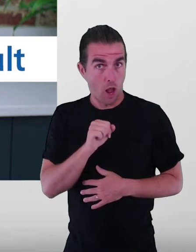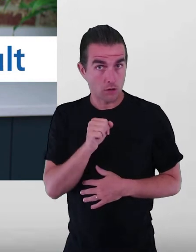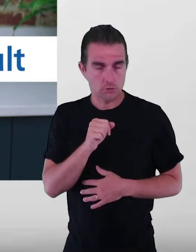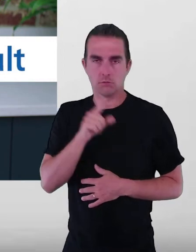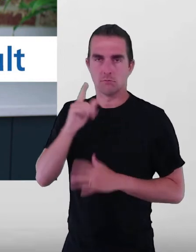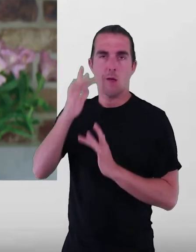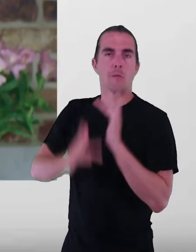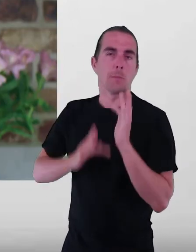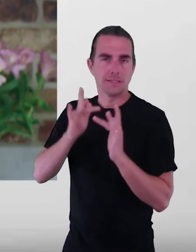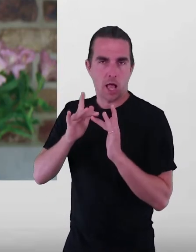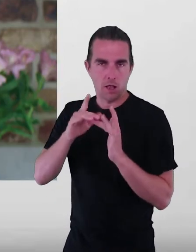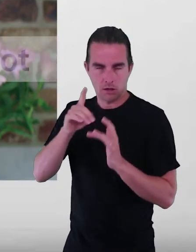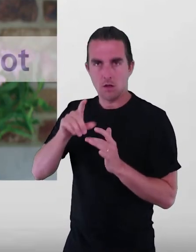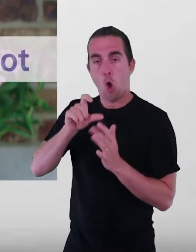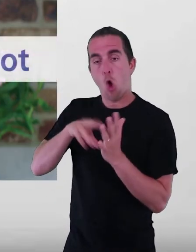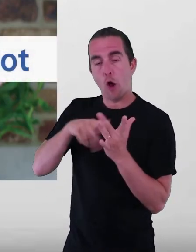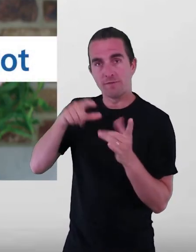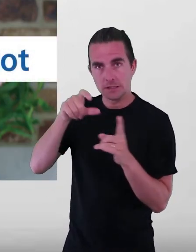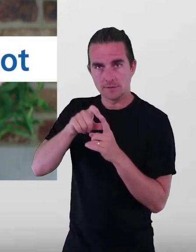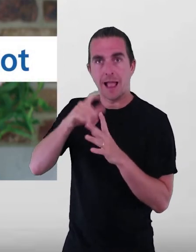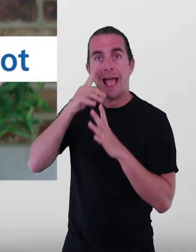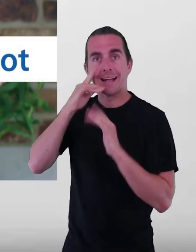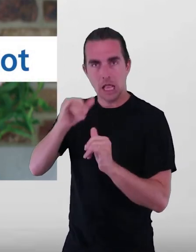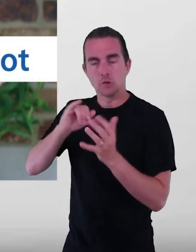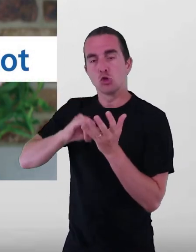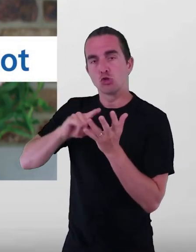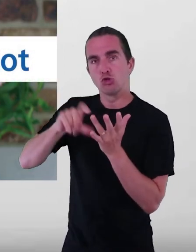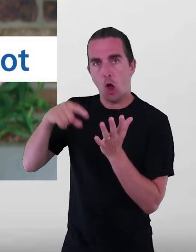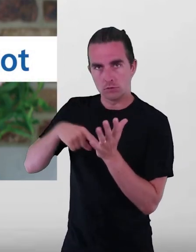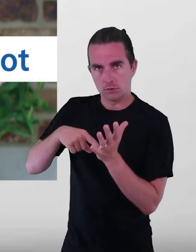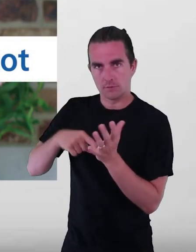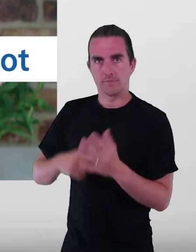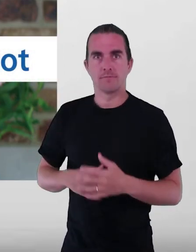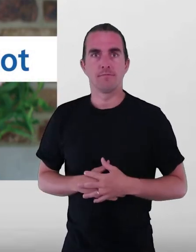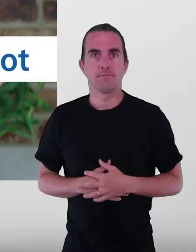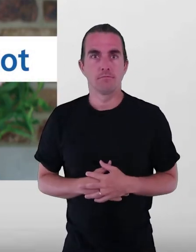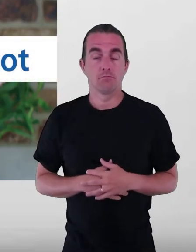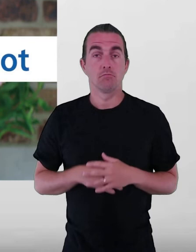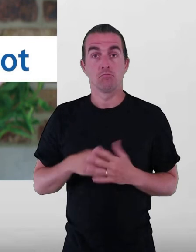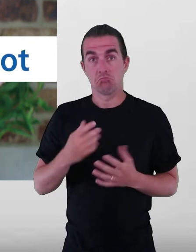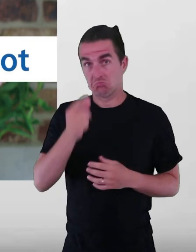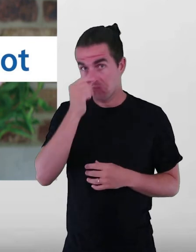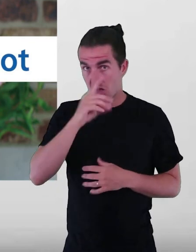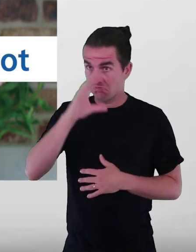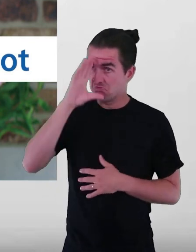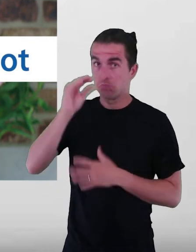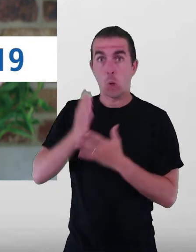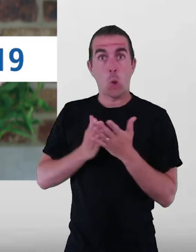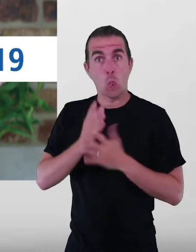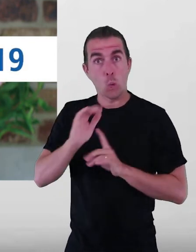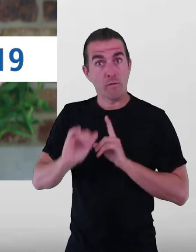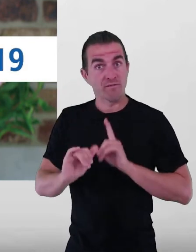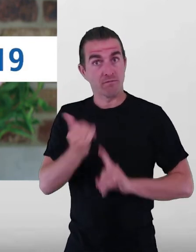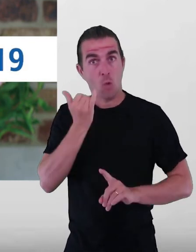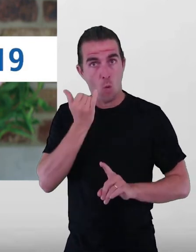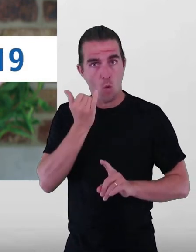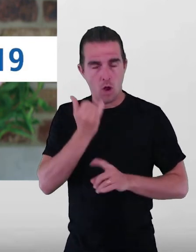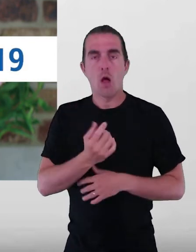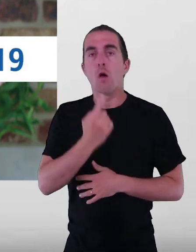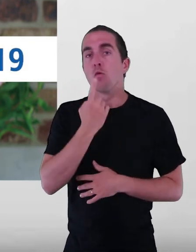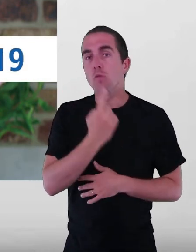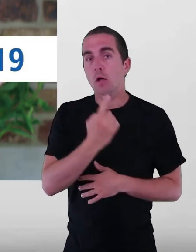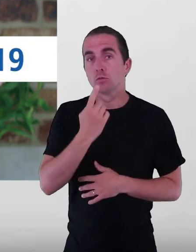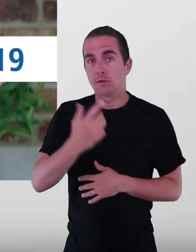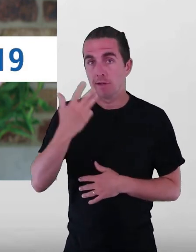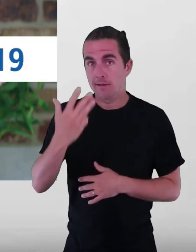dash result. If you live in Scotland, visit www.covidtest.scot or you can report by